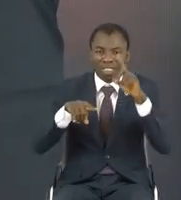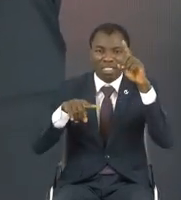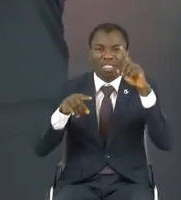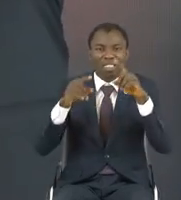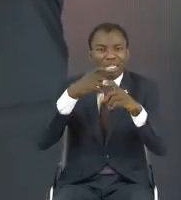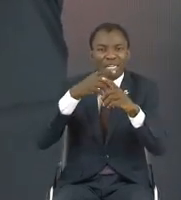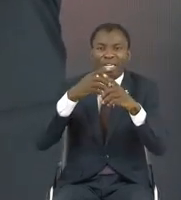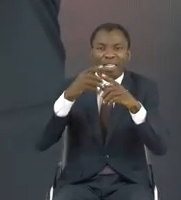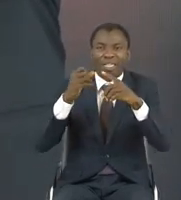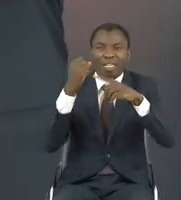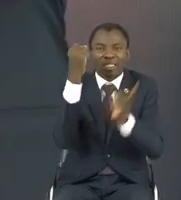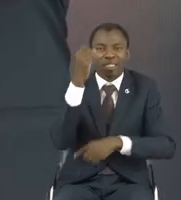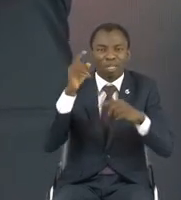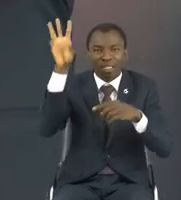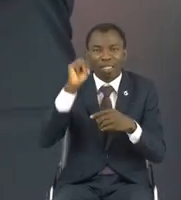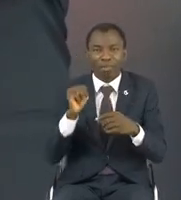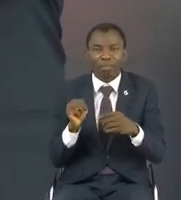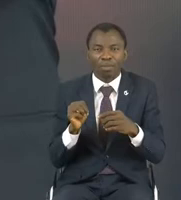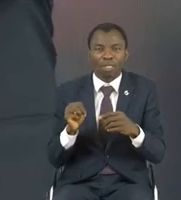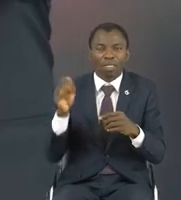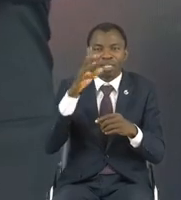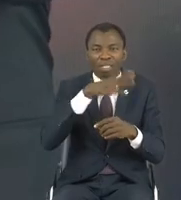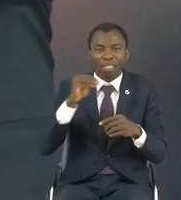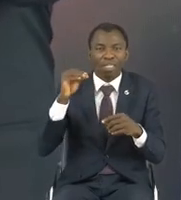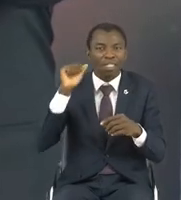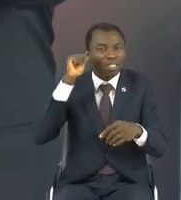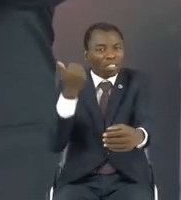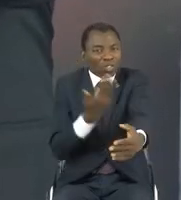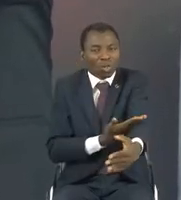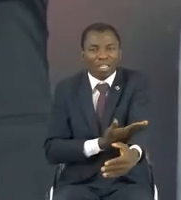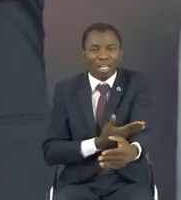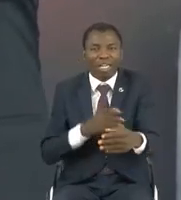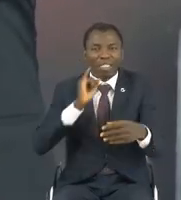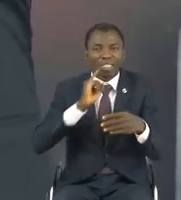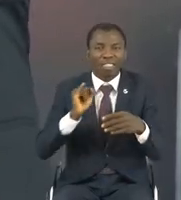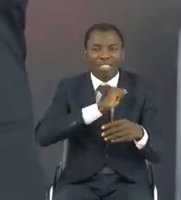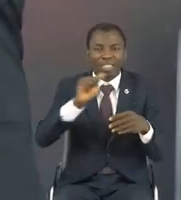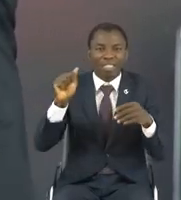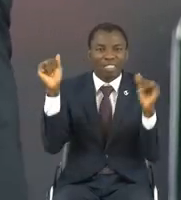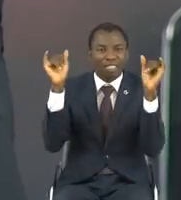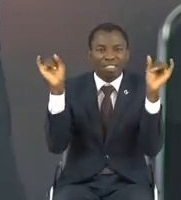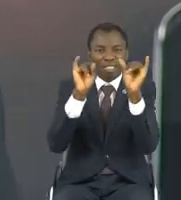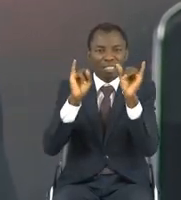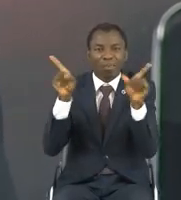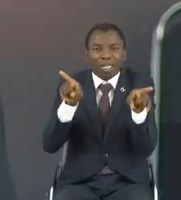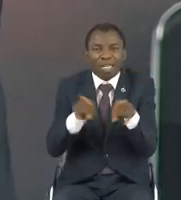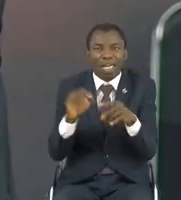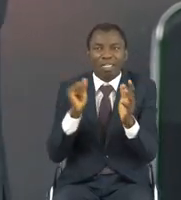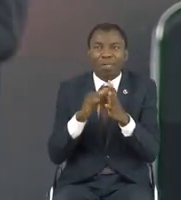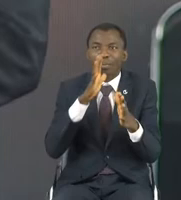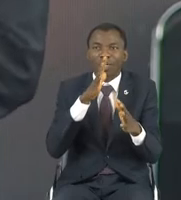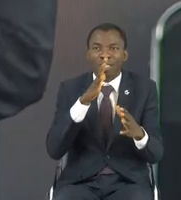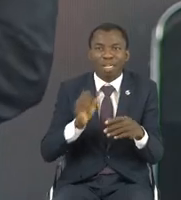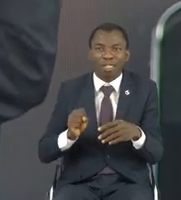a replica of the mother, your wife. And you transfer that love for your wife